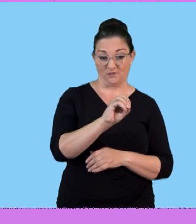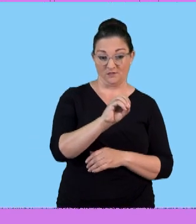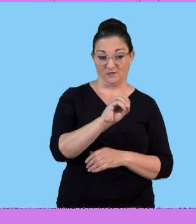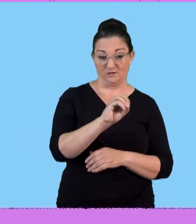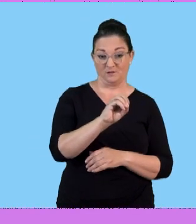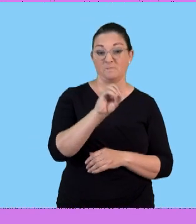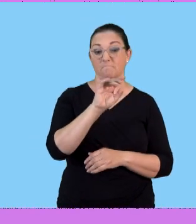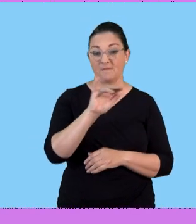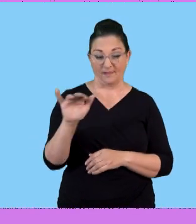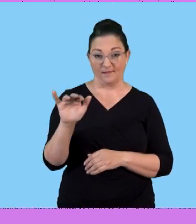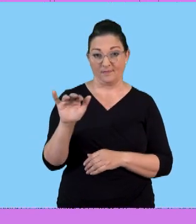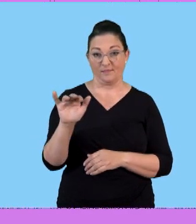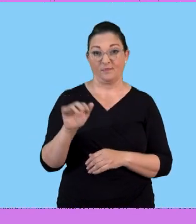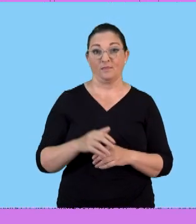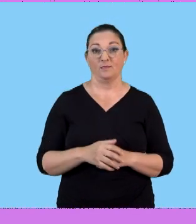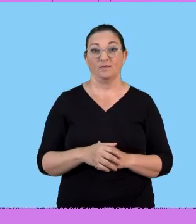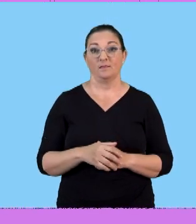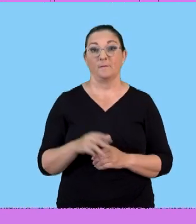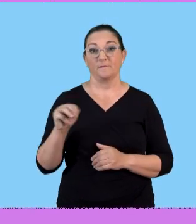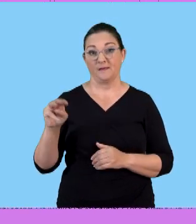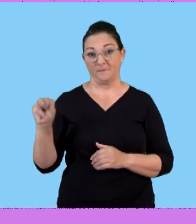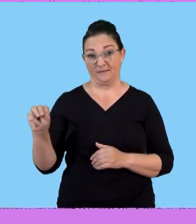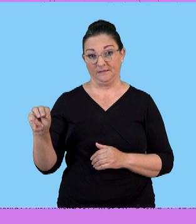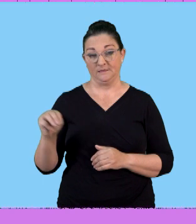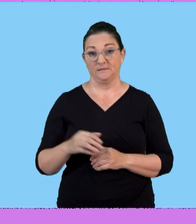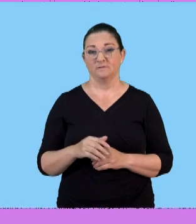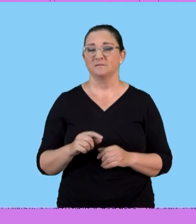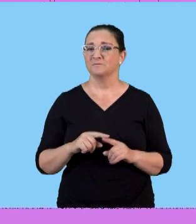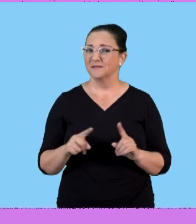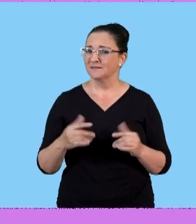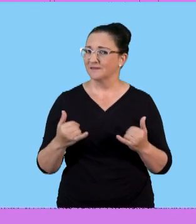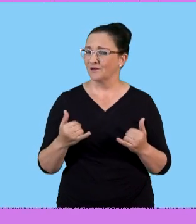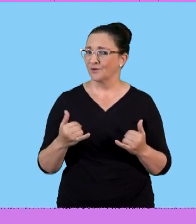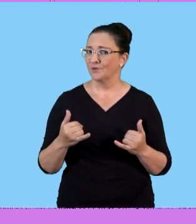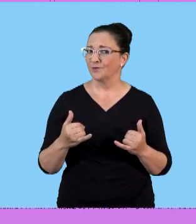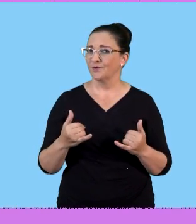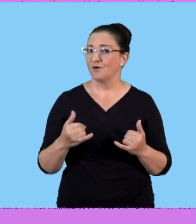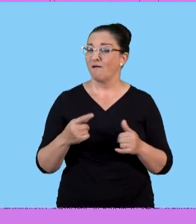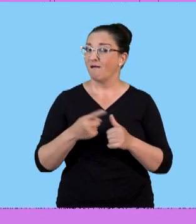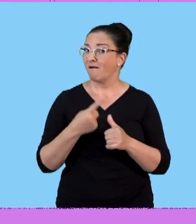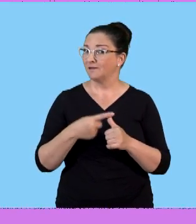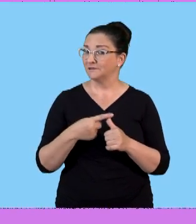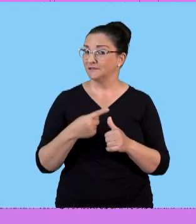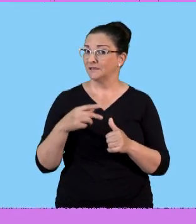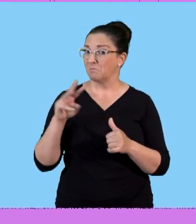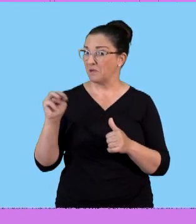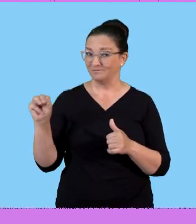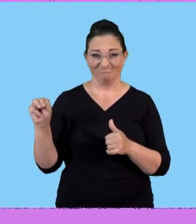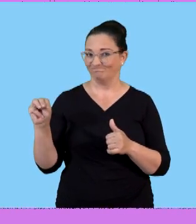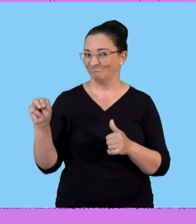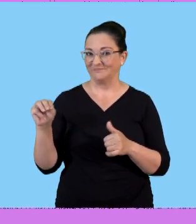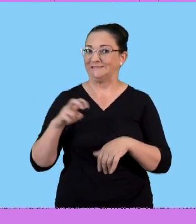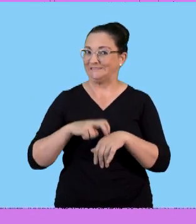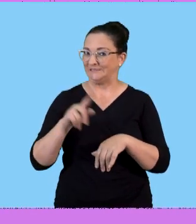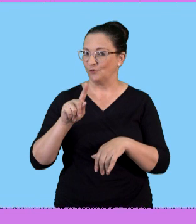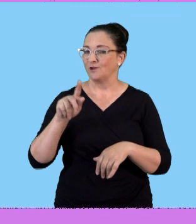340 million millimeters. But guys, note, our answer should be in